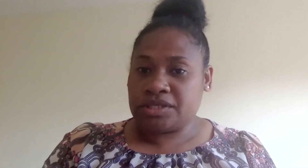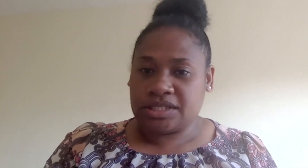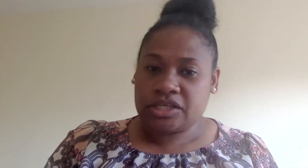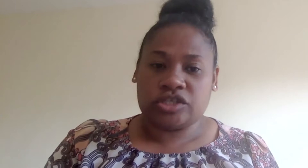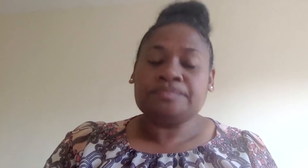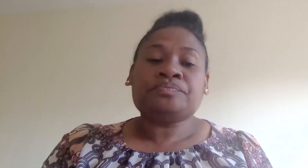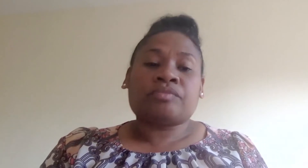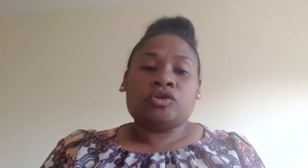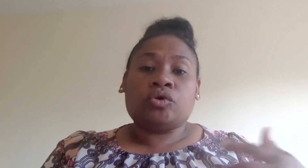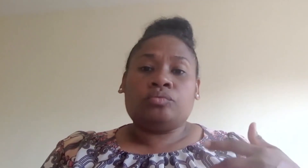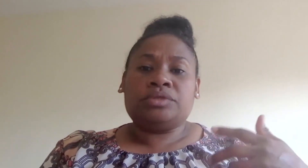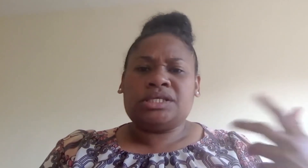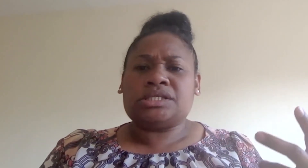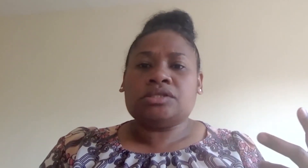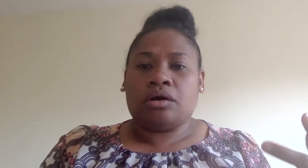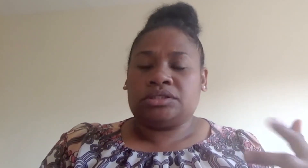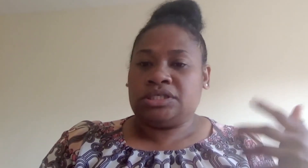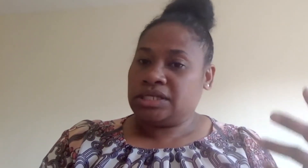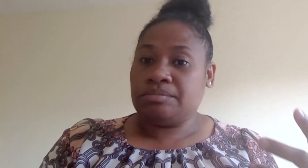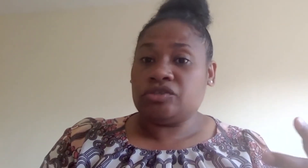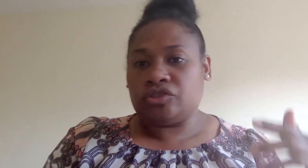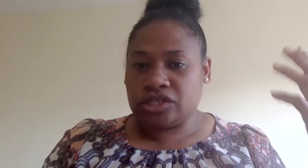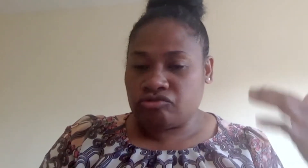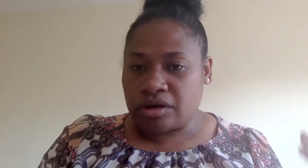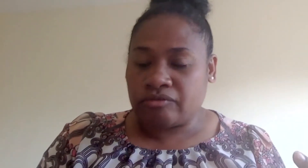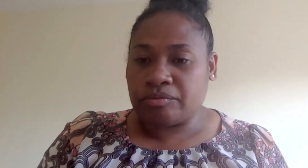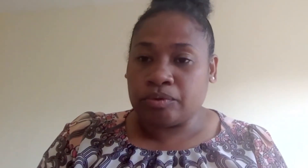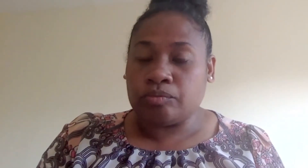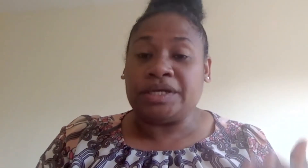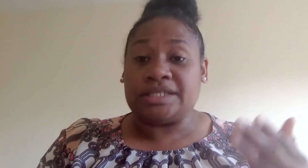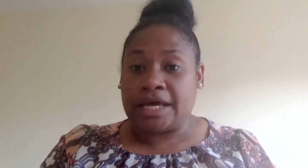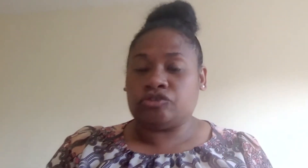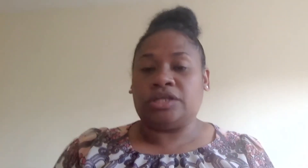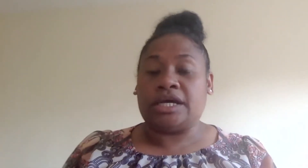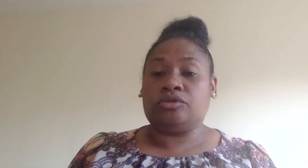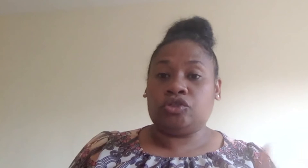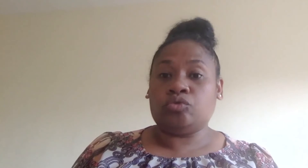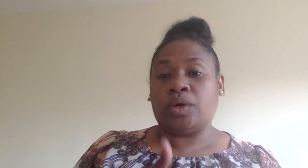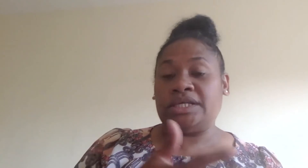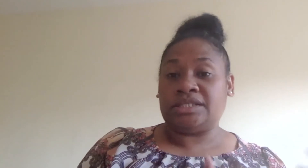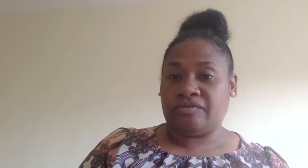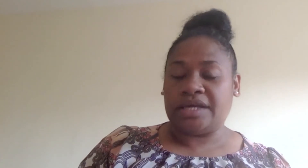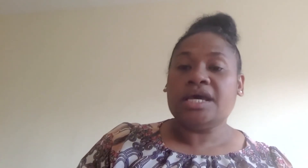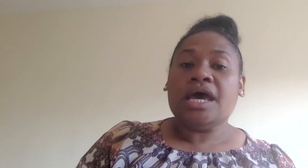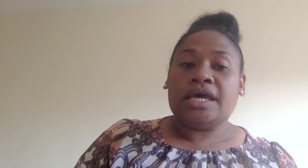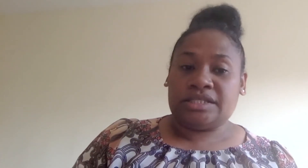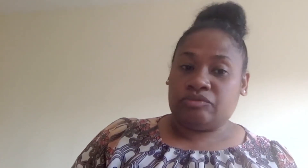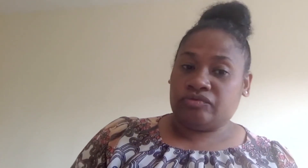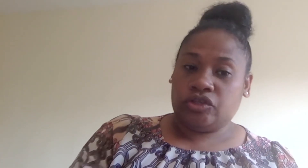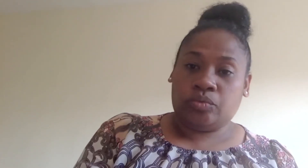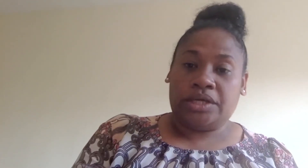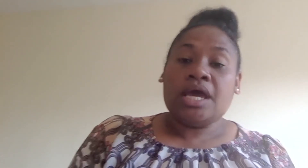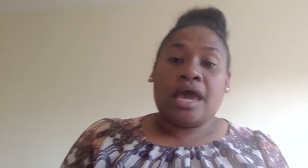women's representation. So this is not, TSM is not just drawn out from the blue, but it's actually according to what is defined in